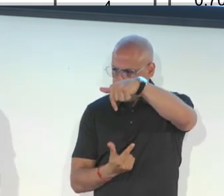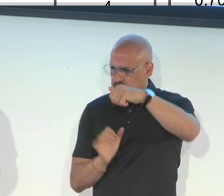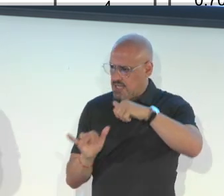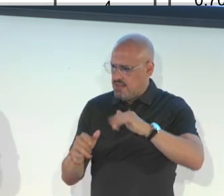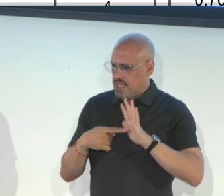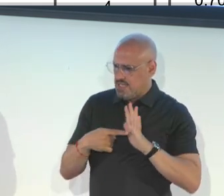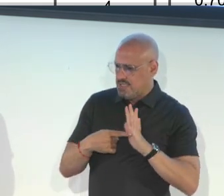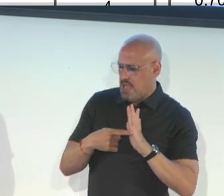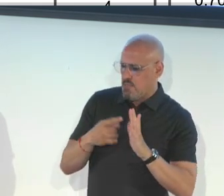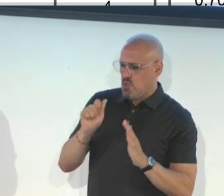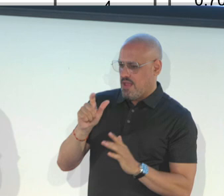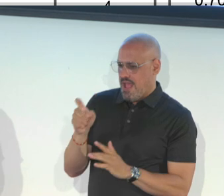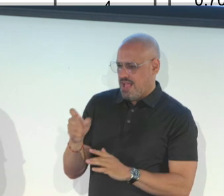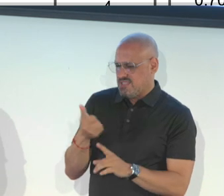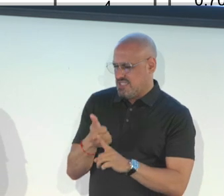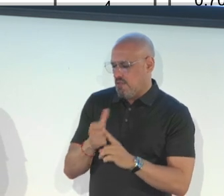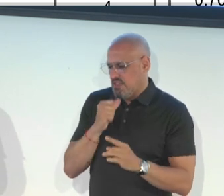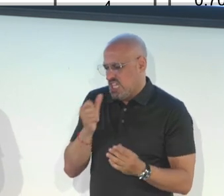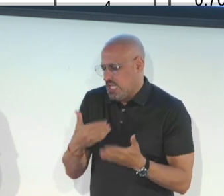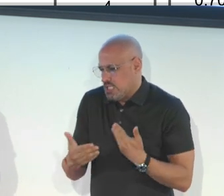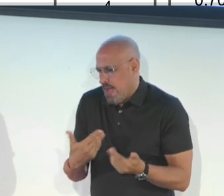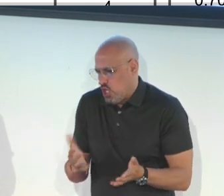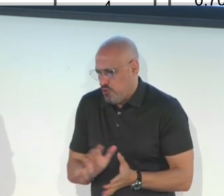The axis itself doesn't really matter.